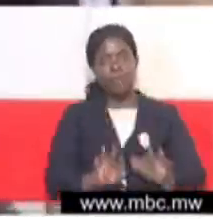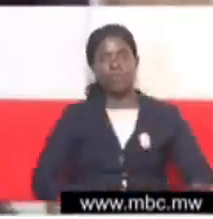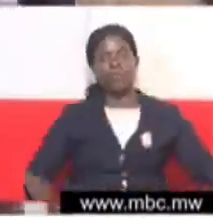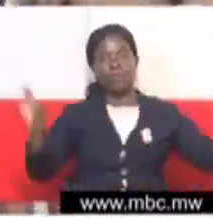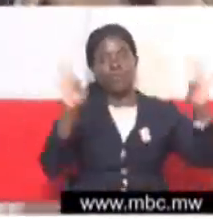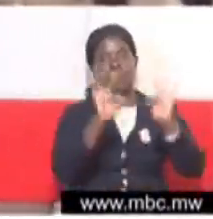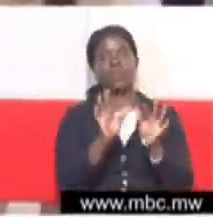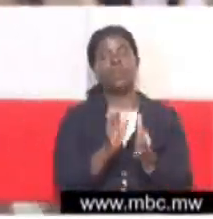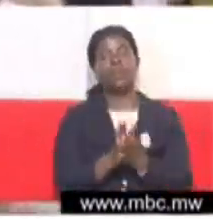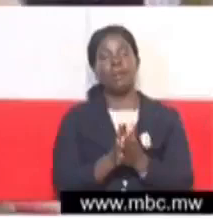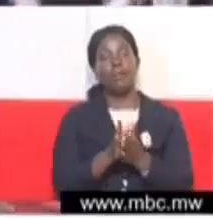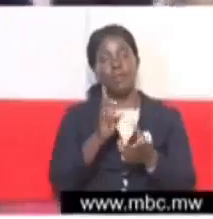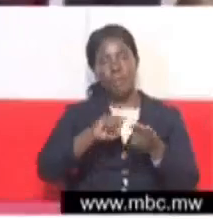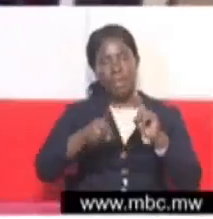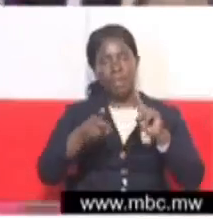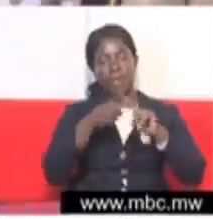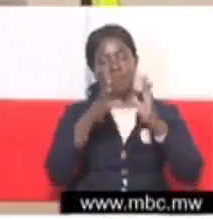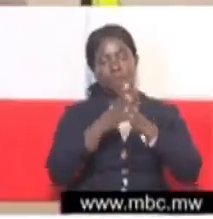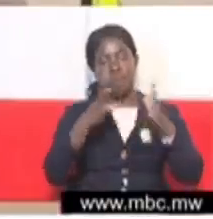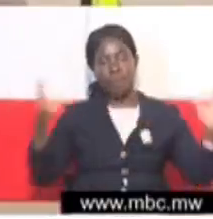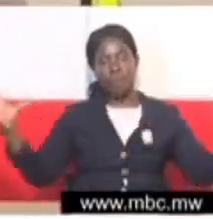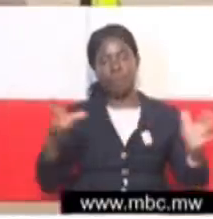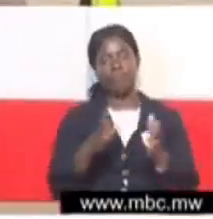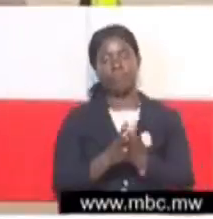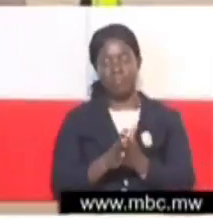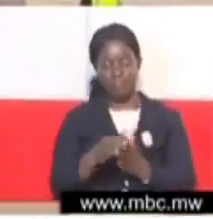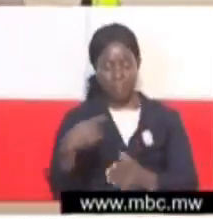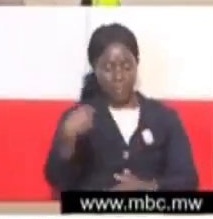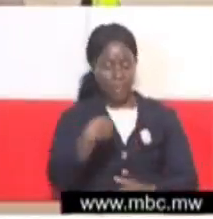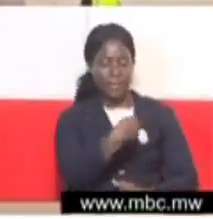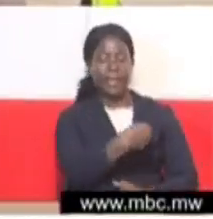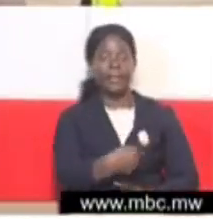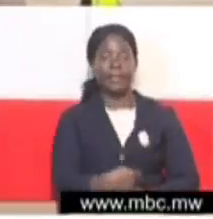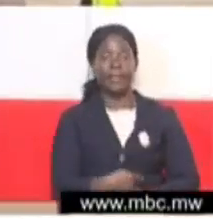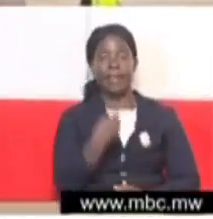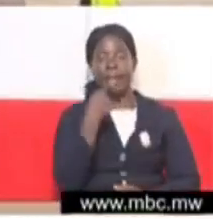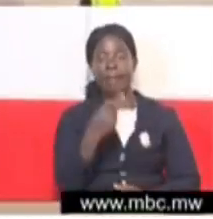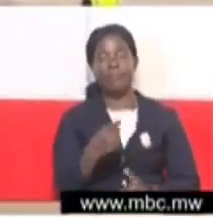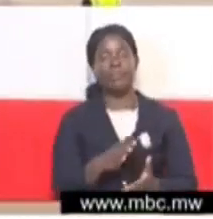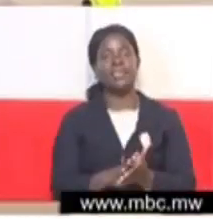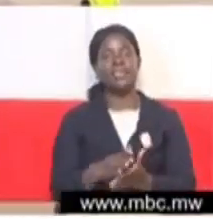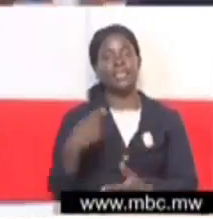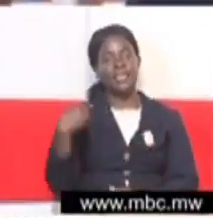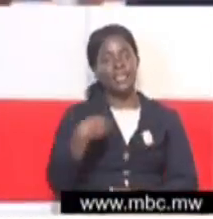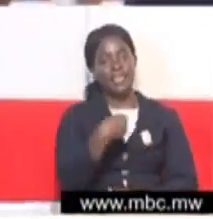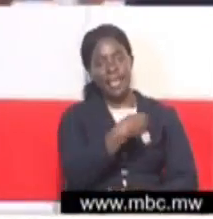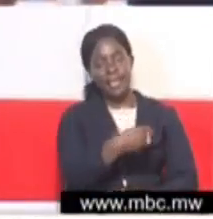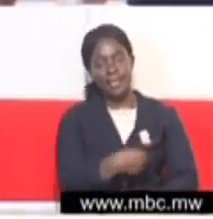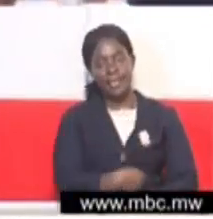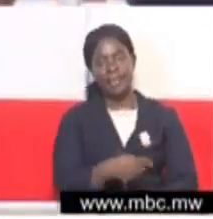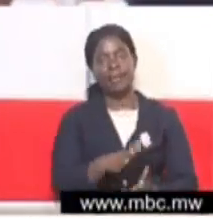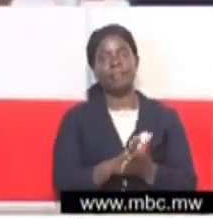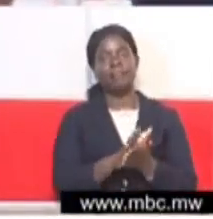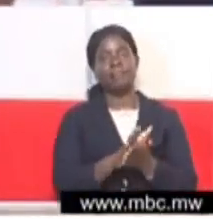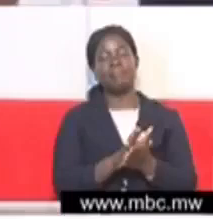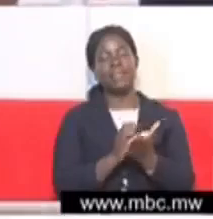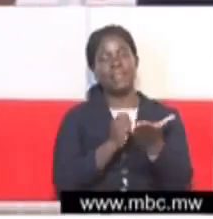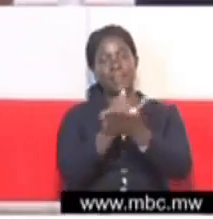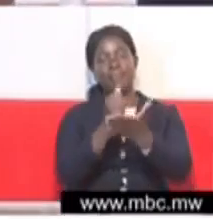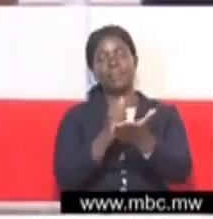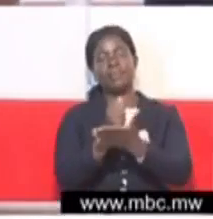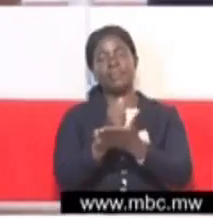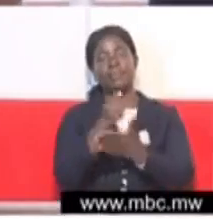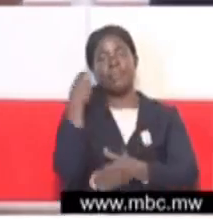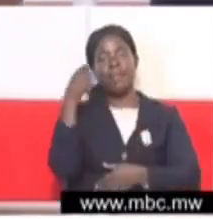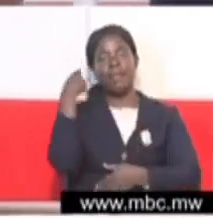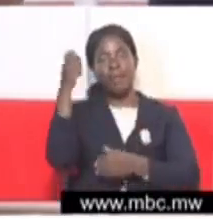key partner in Malawi's development efforts. He emphasized that China supports Malawi across various sectors of its economy, making the